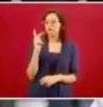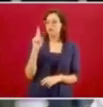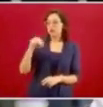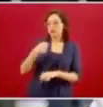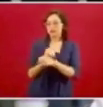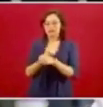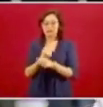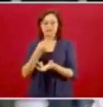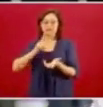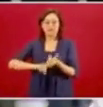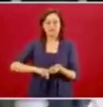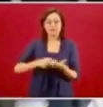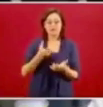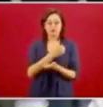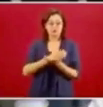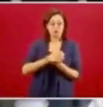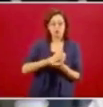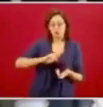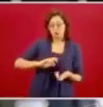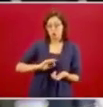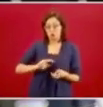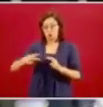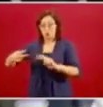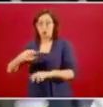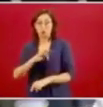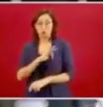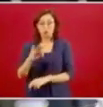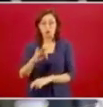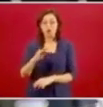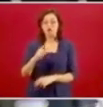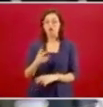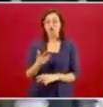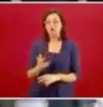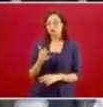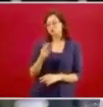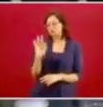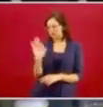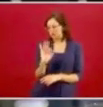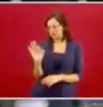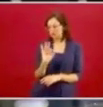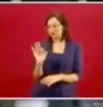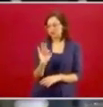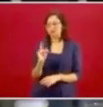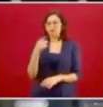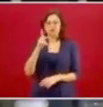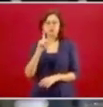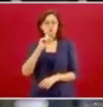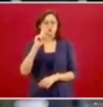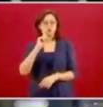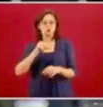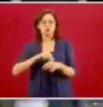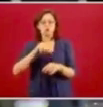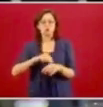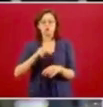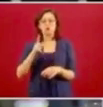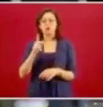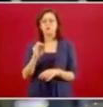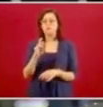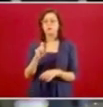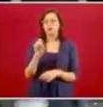related to the transfer factor developed by the National Polytechnic